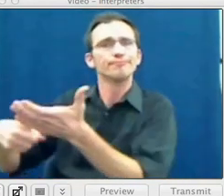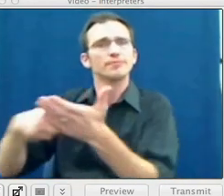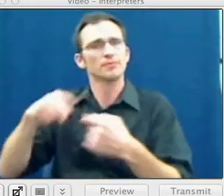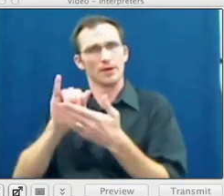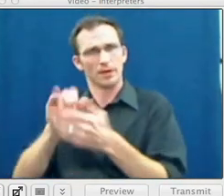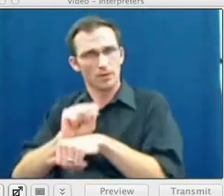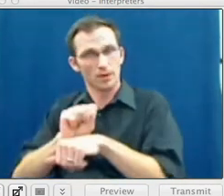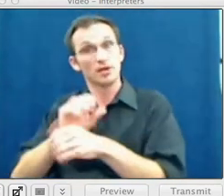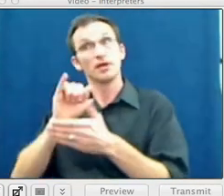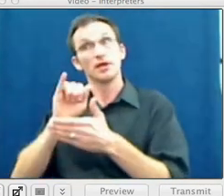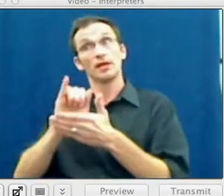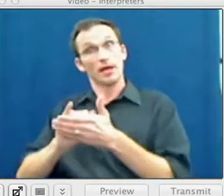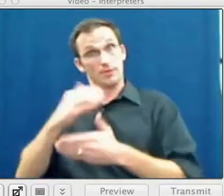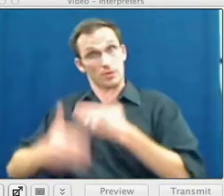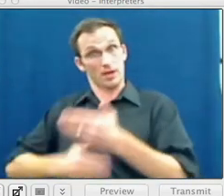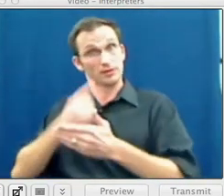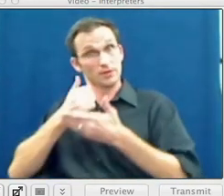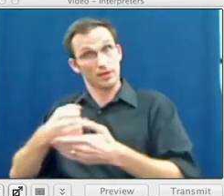the